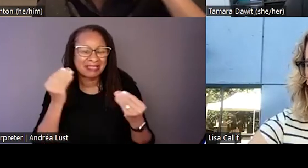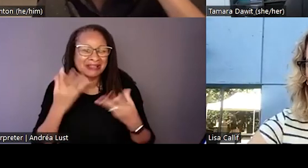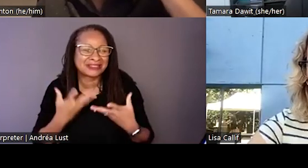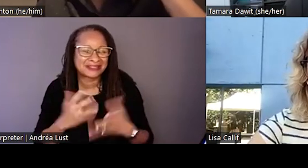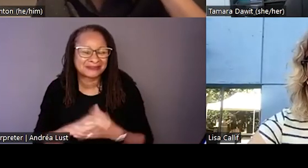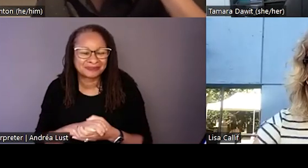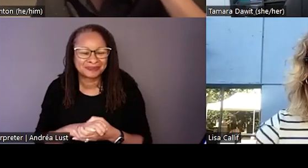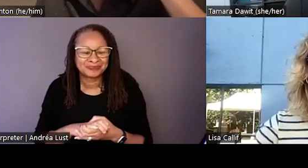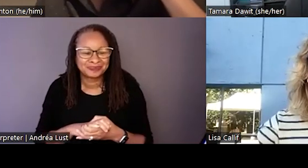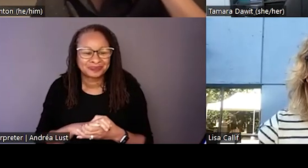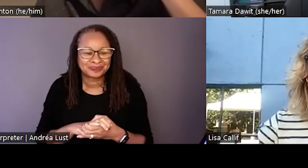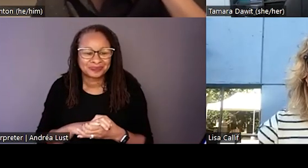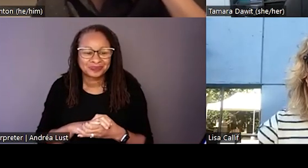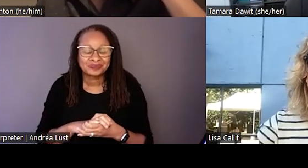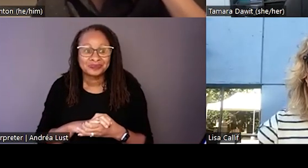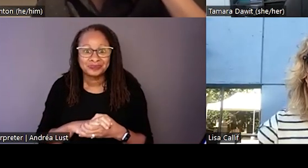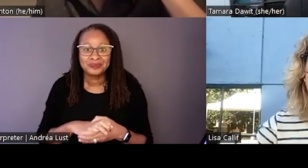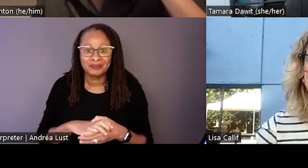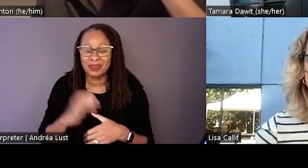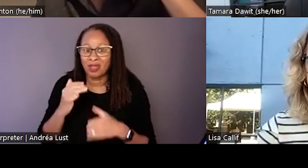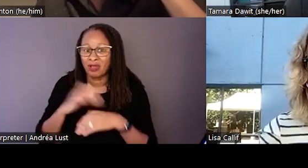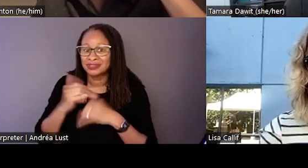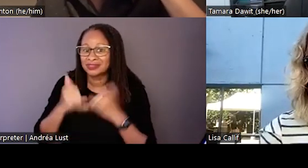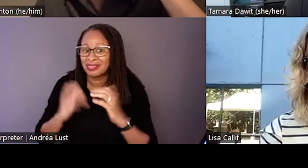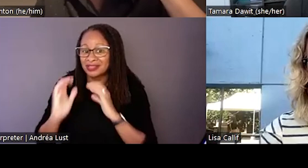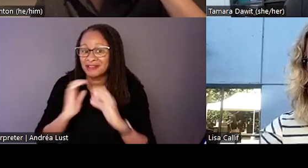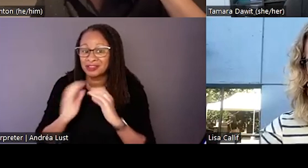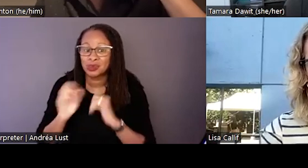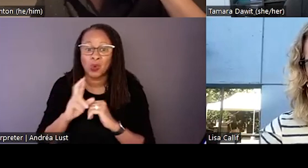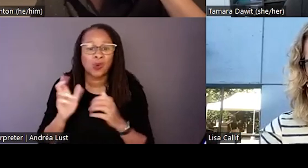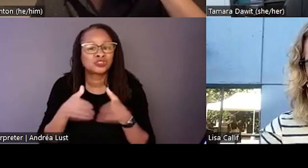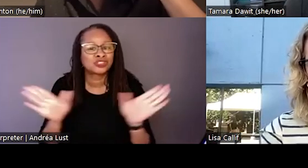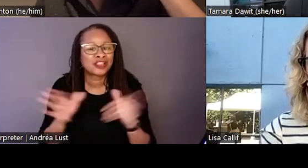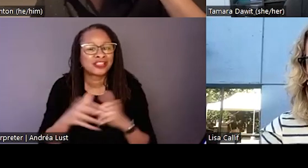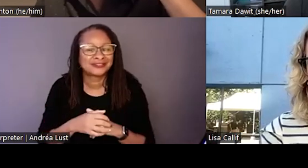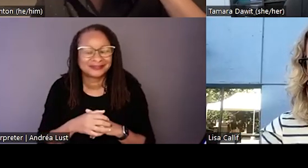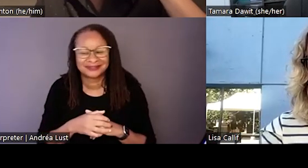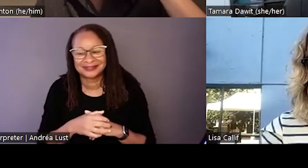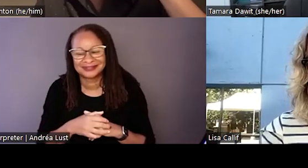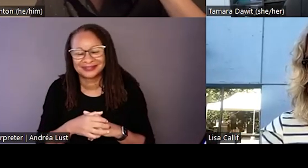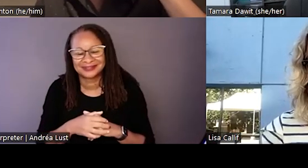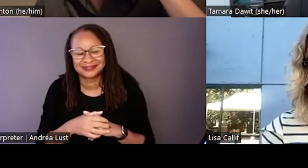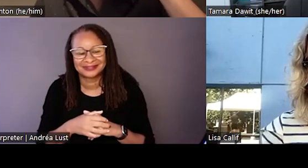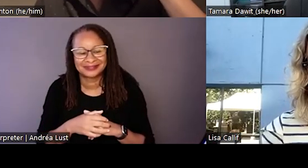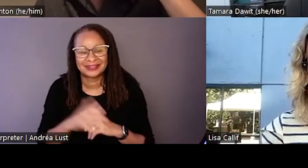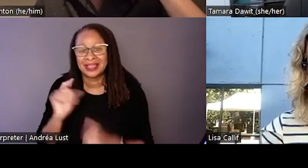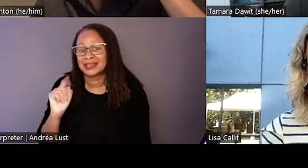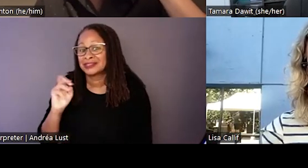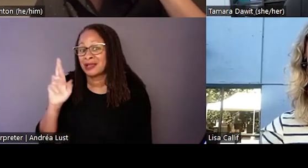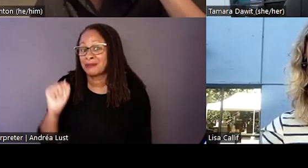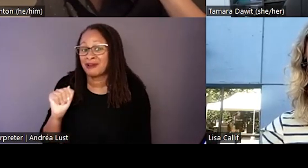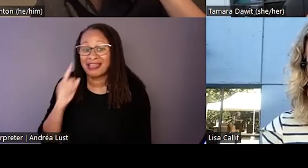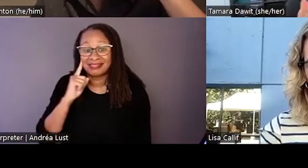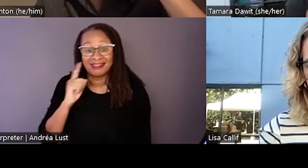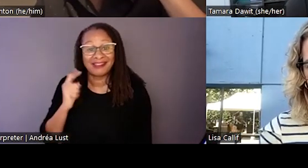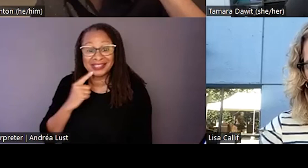you want to share something on this last conversation or just in general. No, I mean, I think I've said the things I